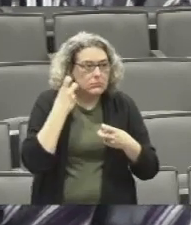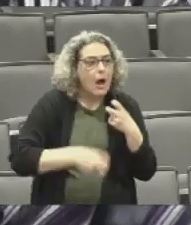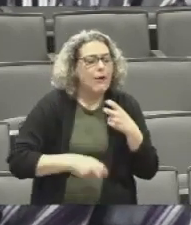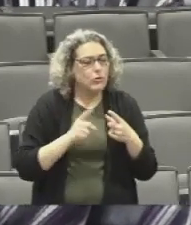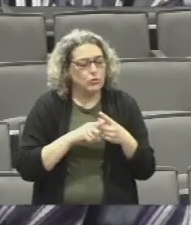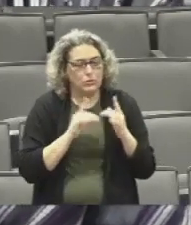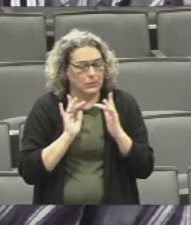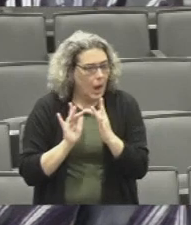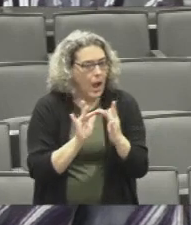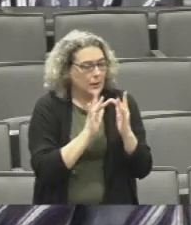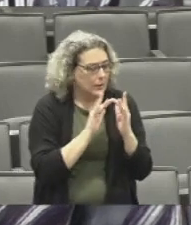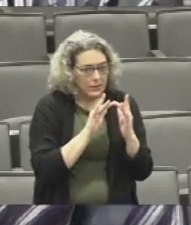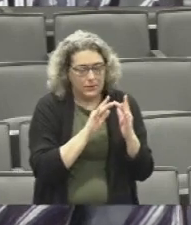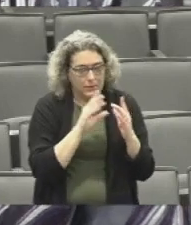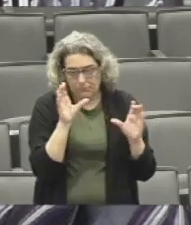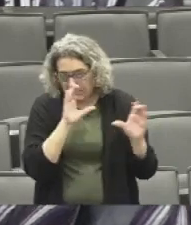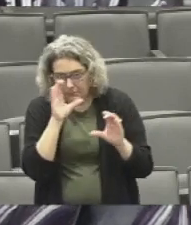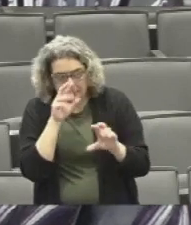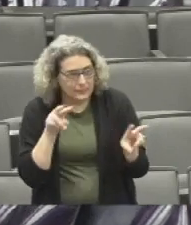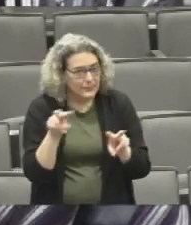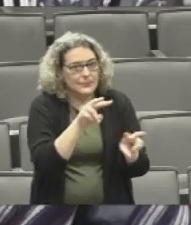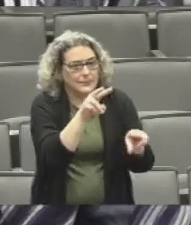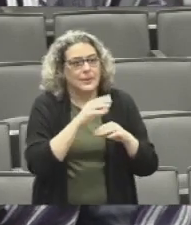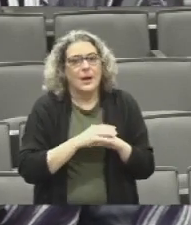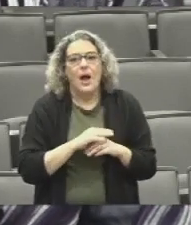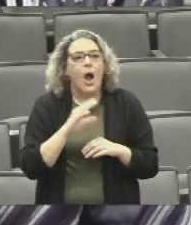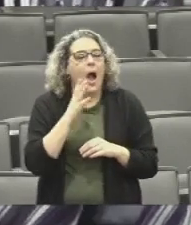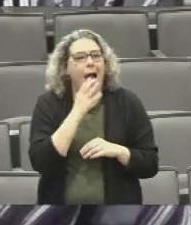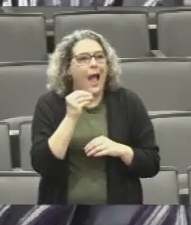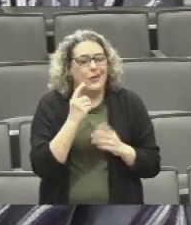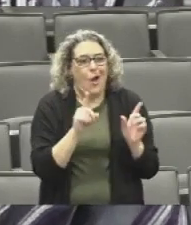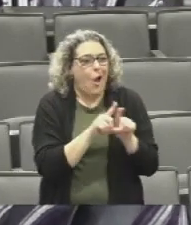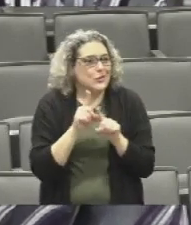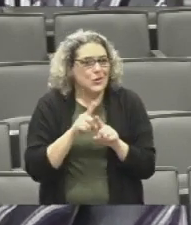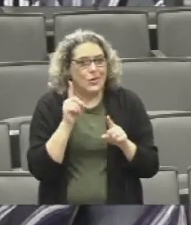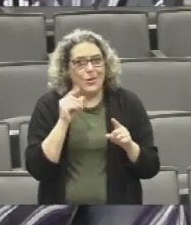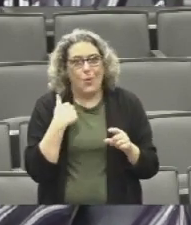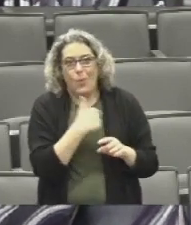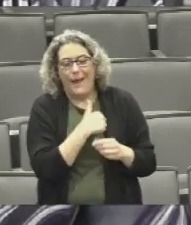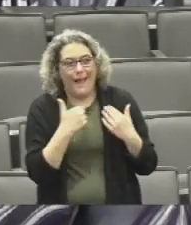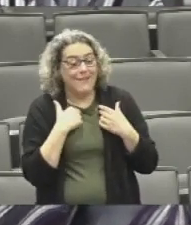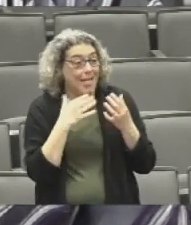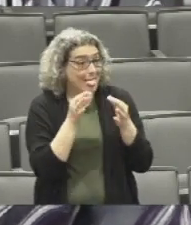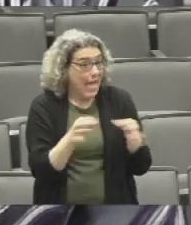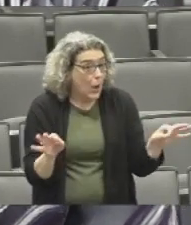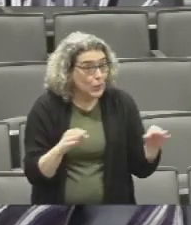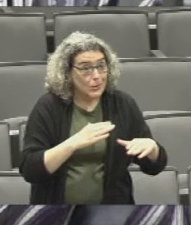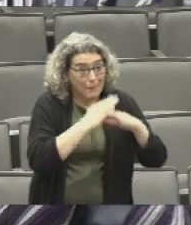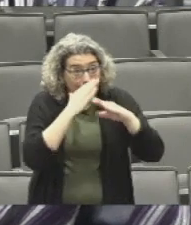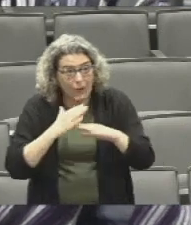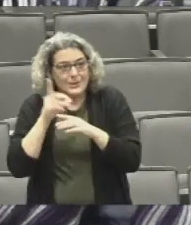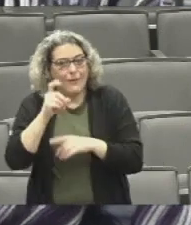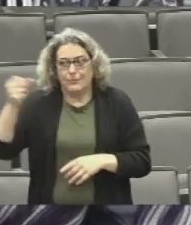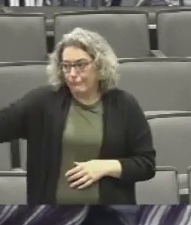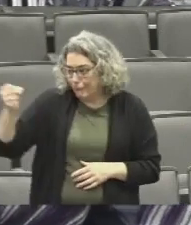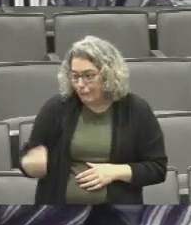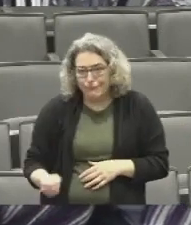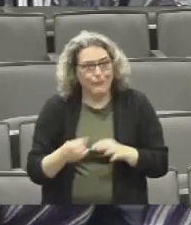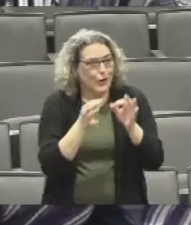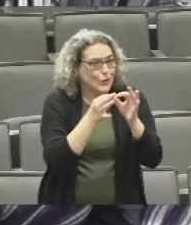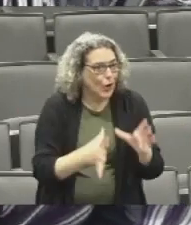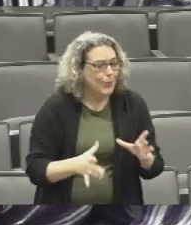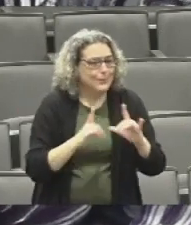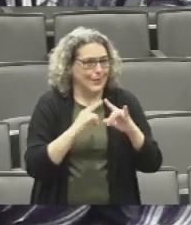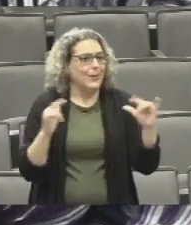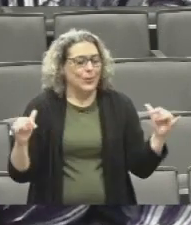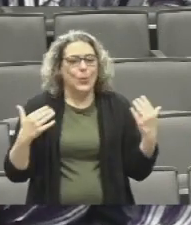now the cases also seem to have language in issues, and we need to have interpreters involved and so